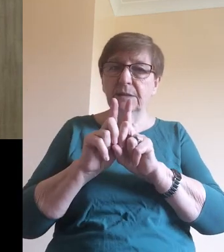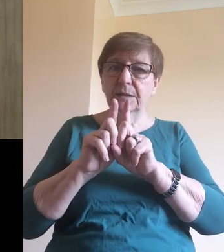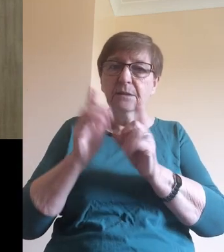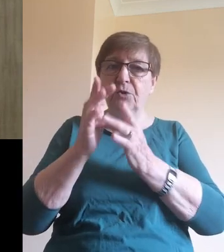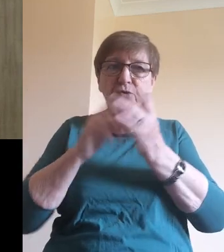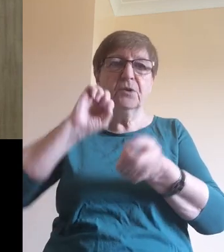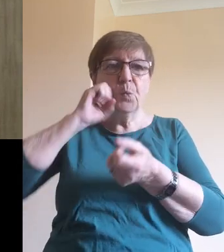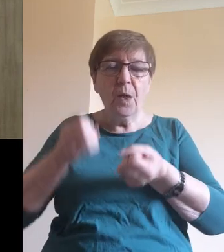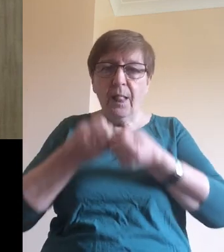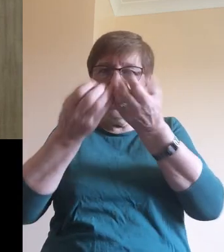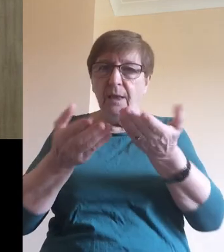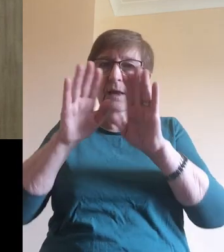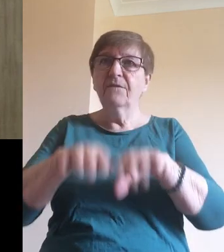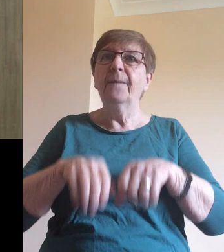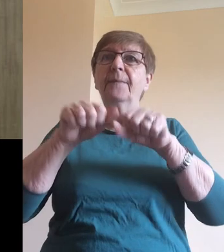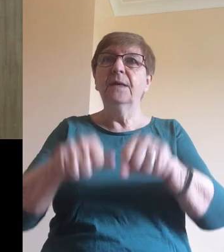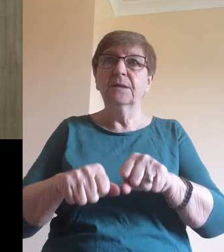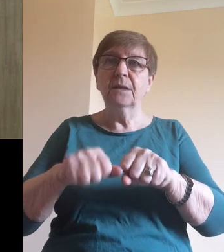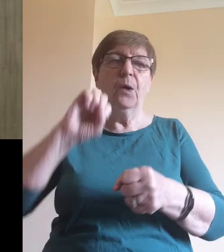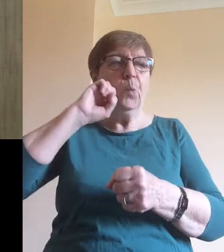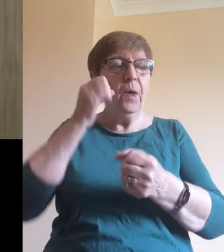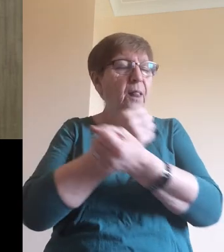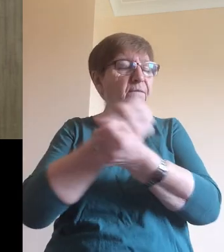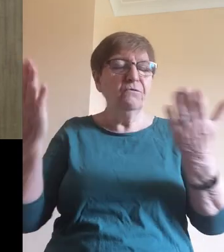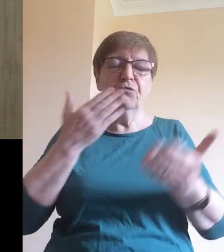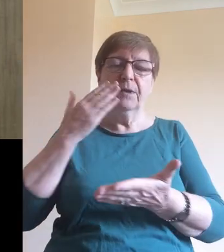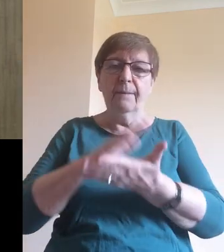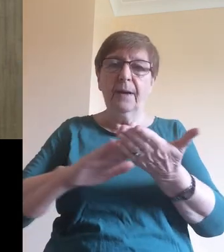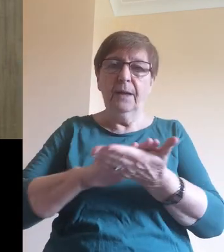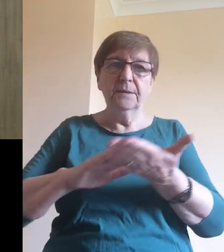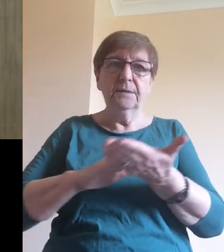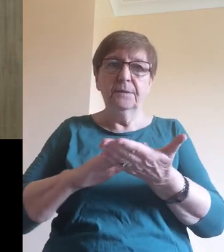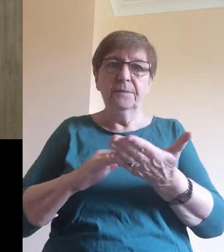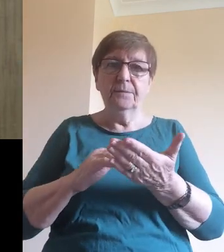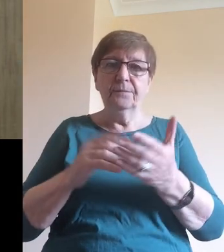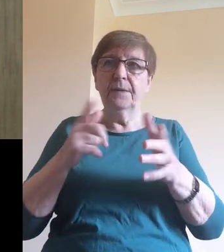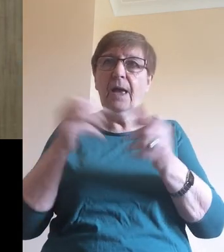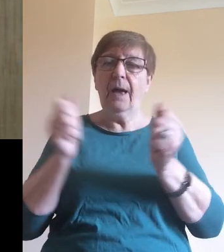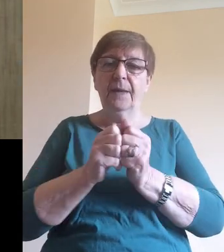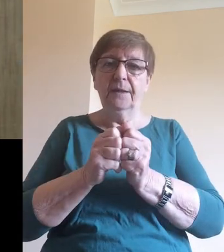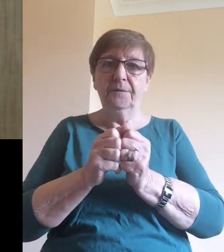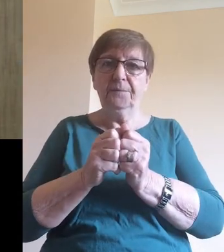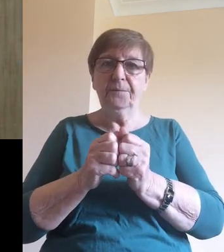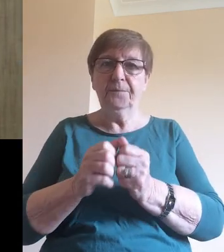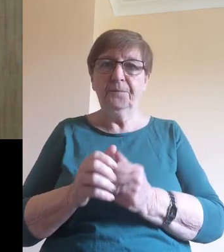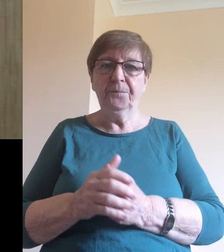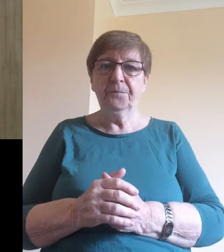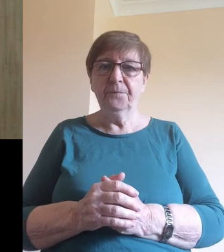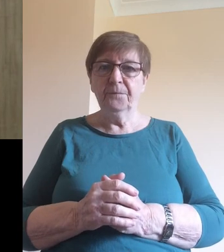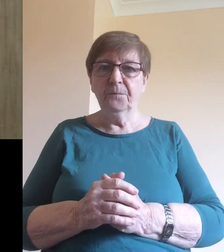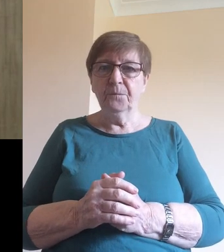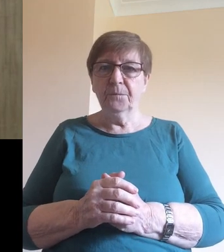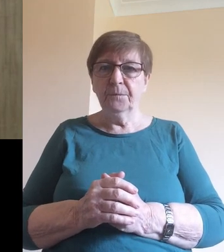will show mercy, he will freely pardon. Amen.